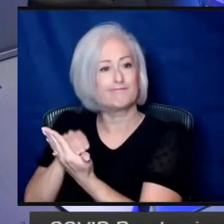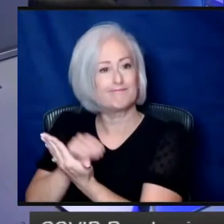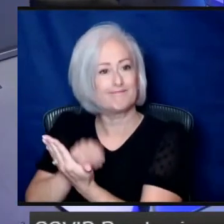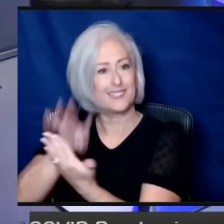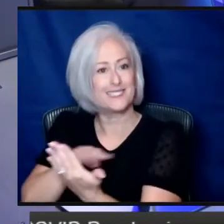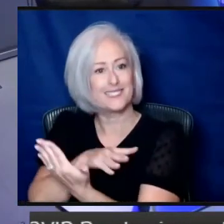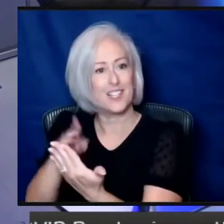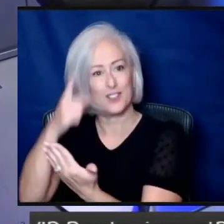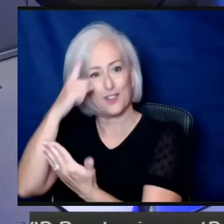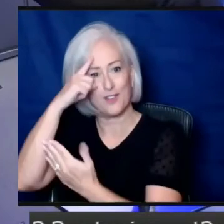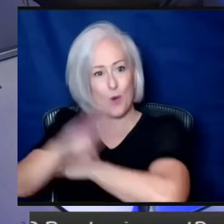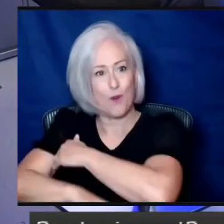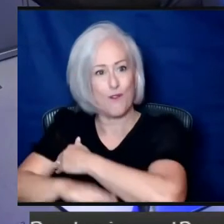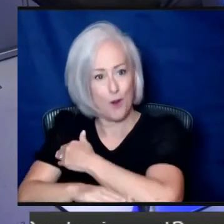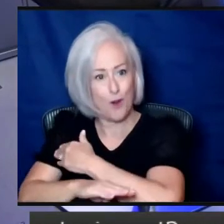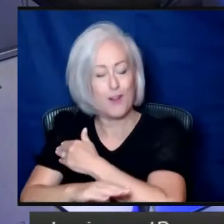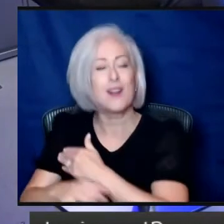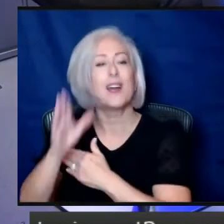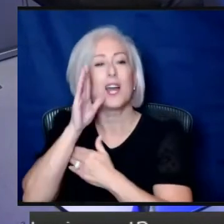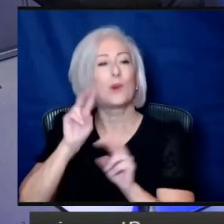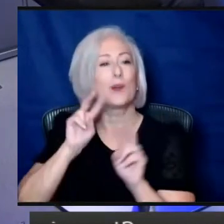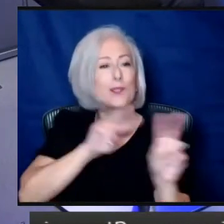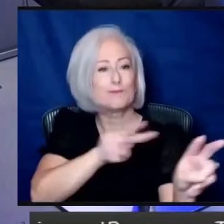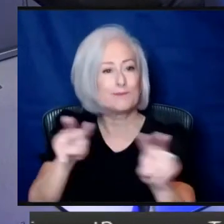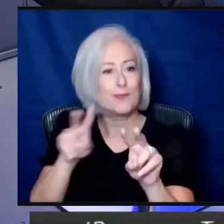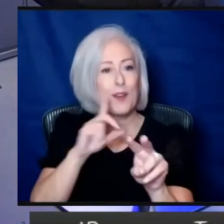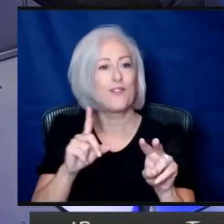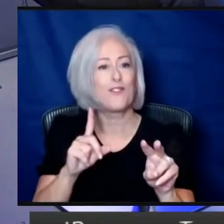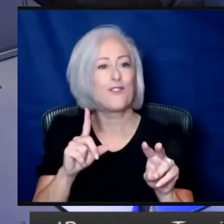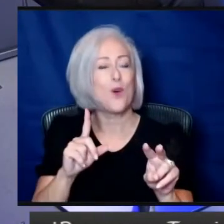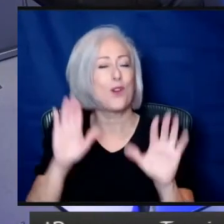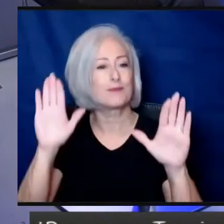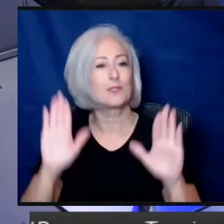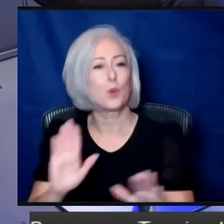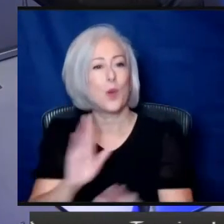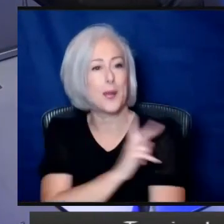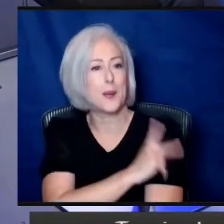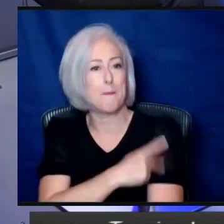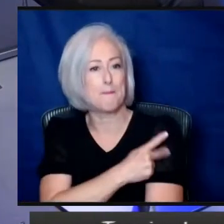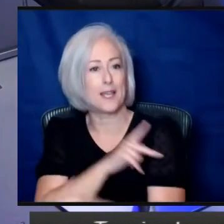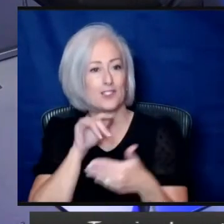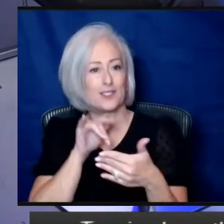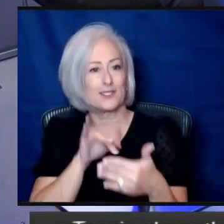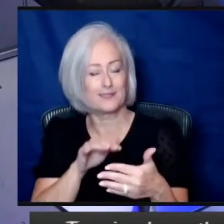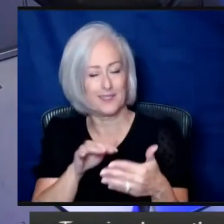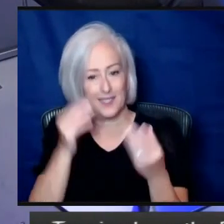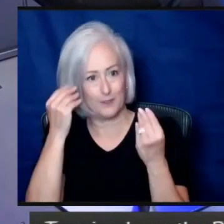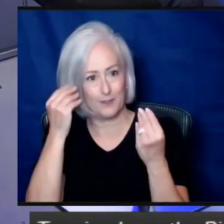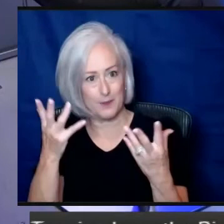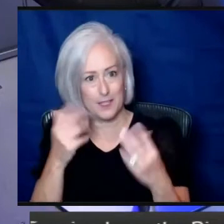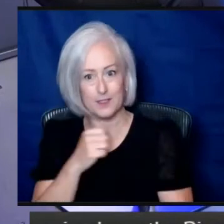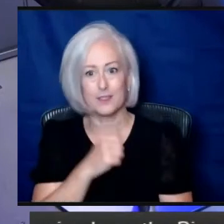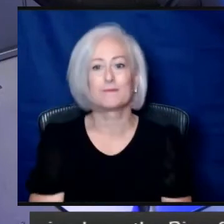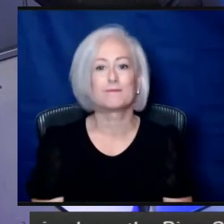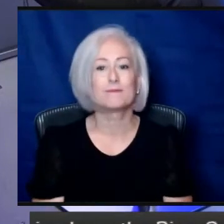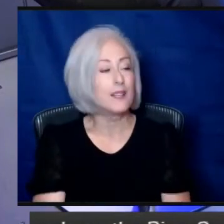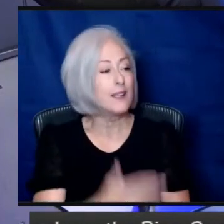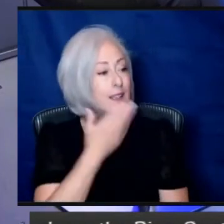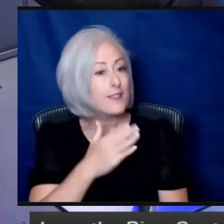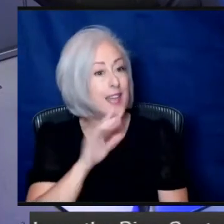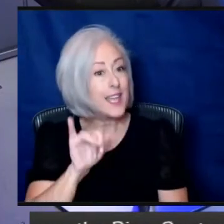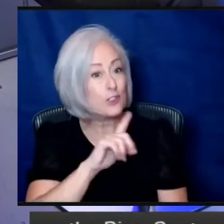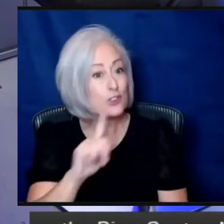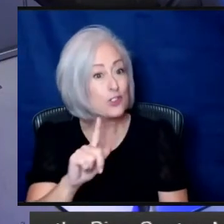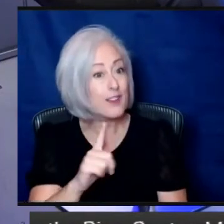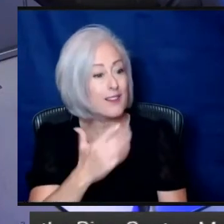appreciate you. And it's so great. A lot of people might not realize how open you are, Jill, to getting viewers control what we